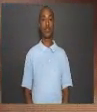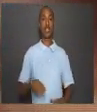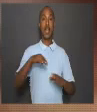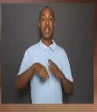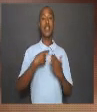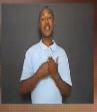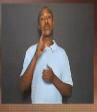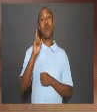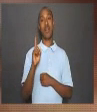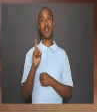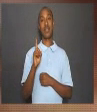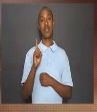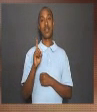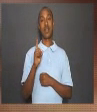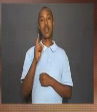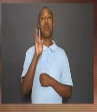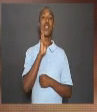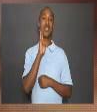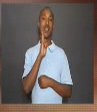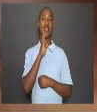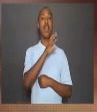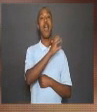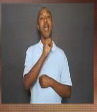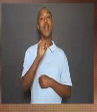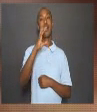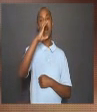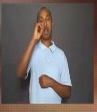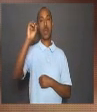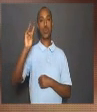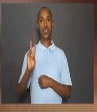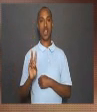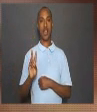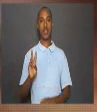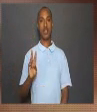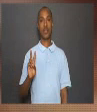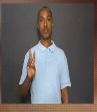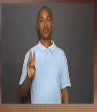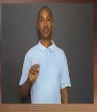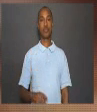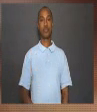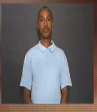In this one, water and carbon